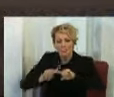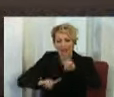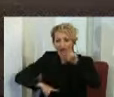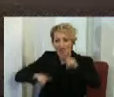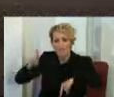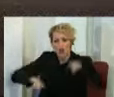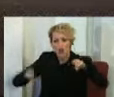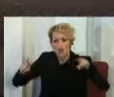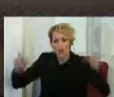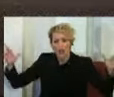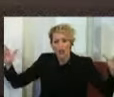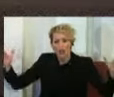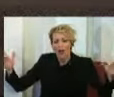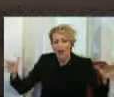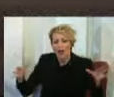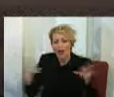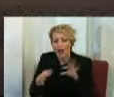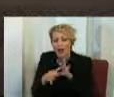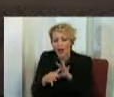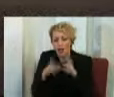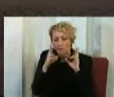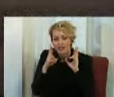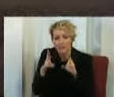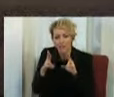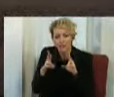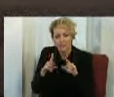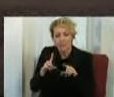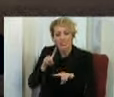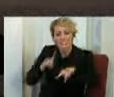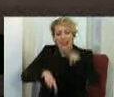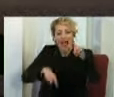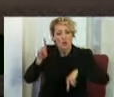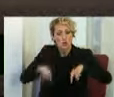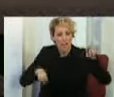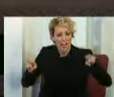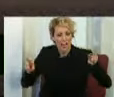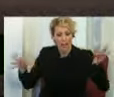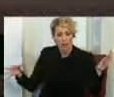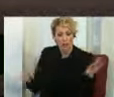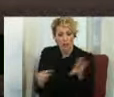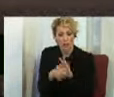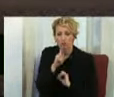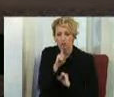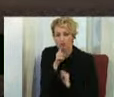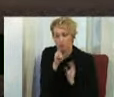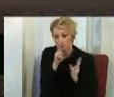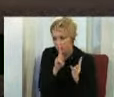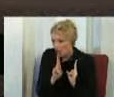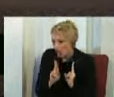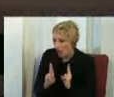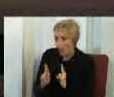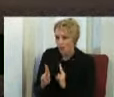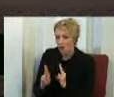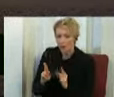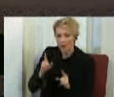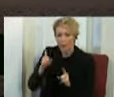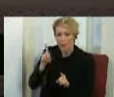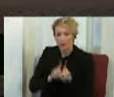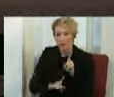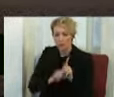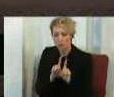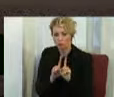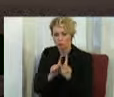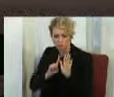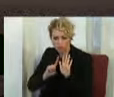acknowledge our unity and our diversity. But we must acknowledge those who stand on the front lines in so many